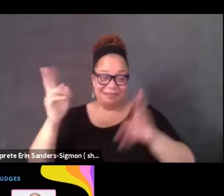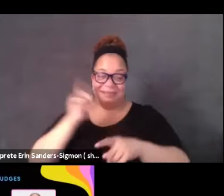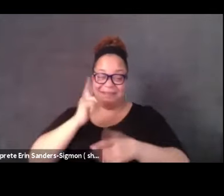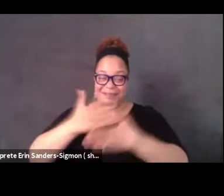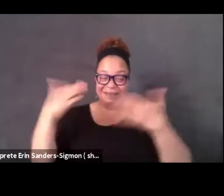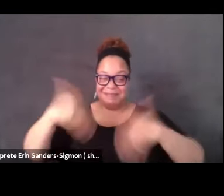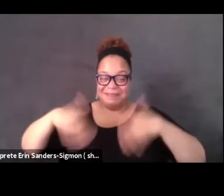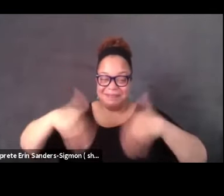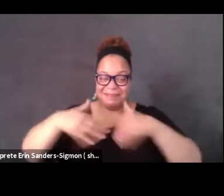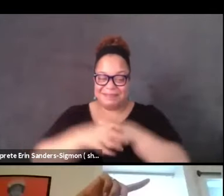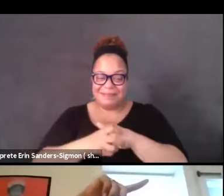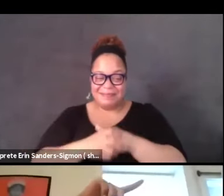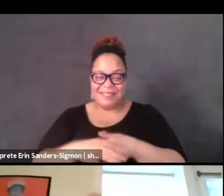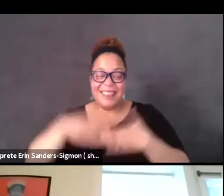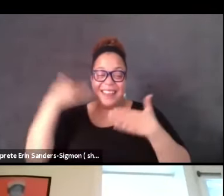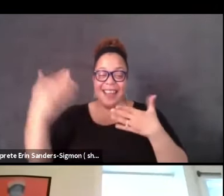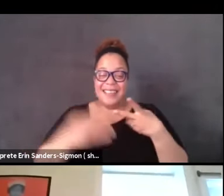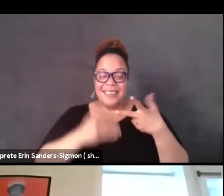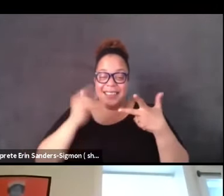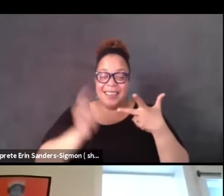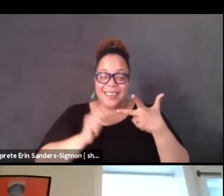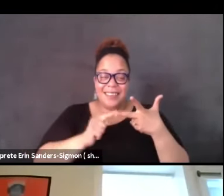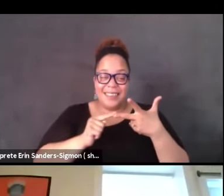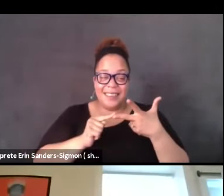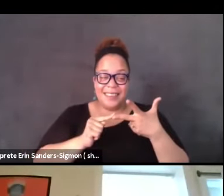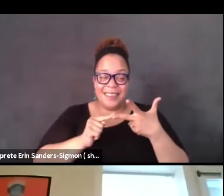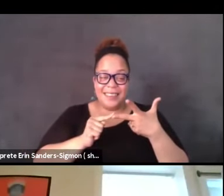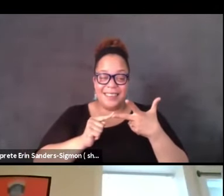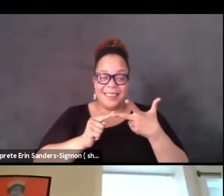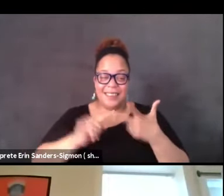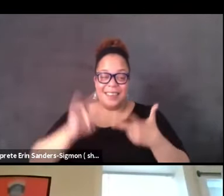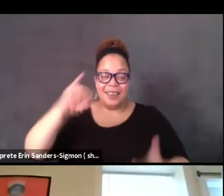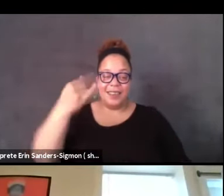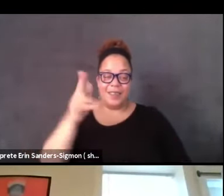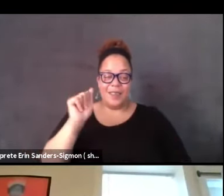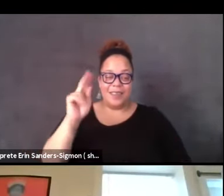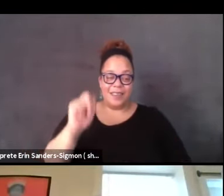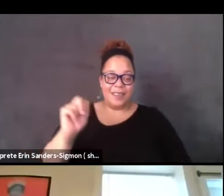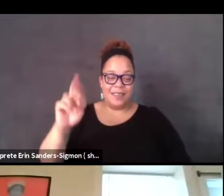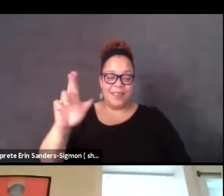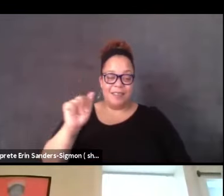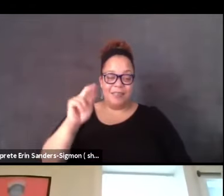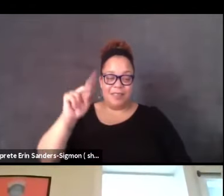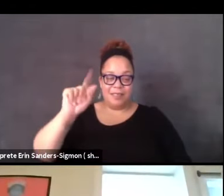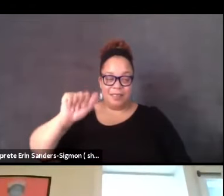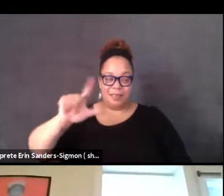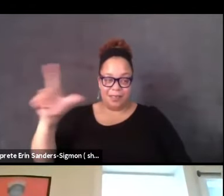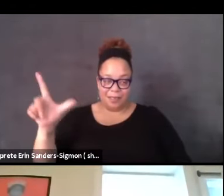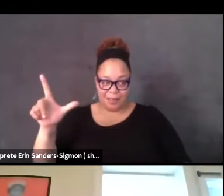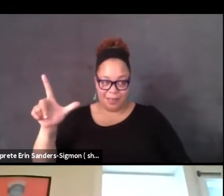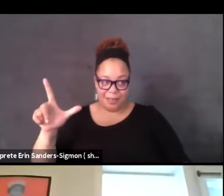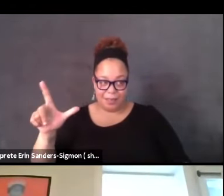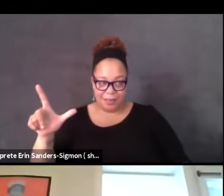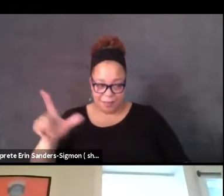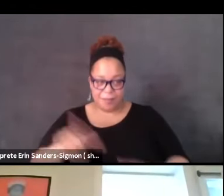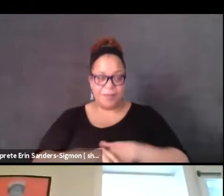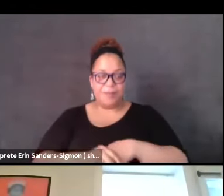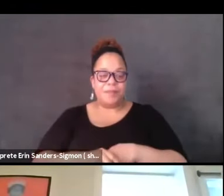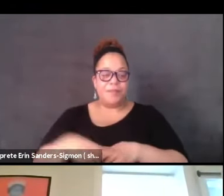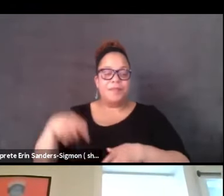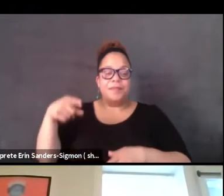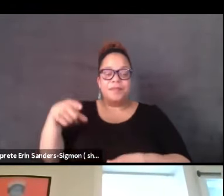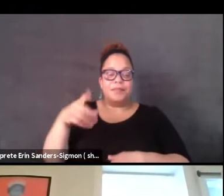Julian Randall is a living queer Black poet from Chicago, a recipient of multiple fellowships. Julian is the recipient of the